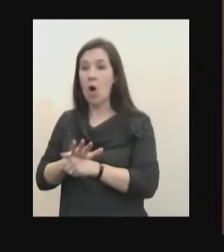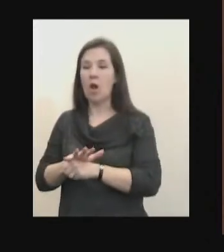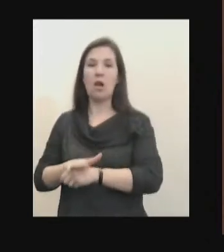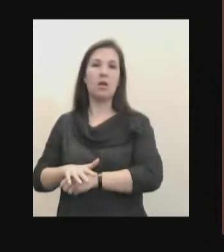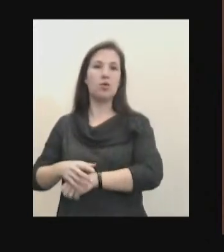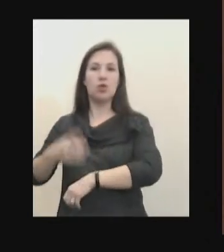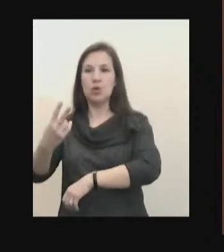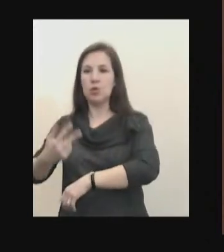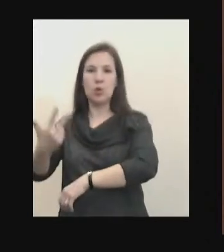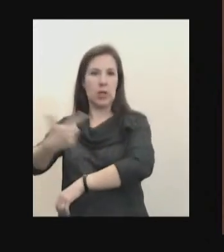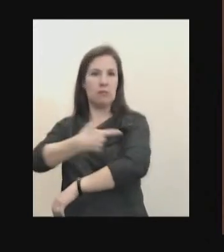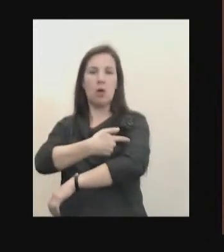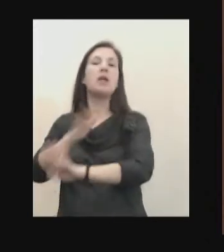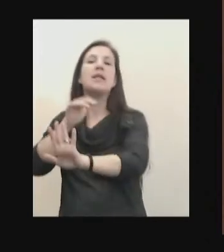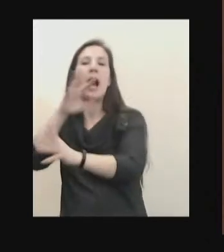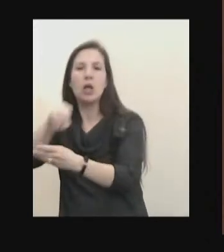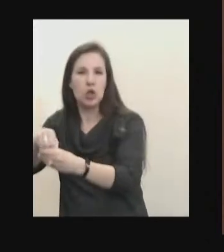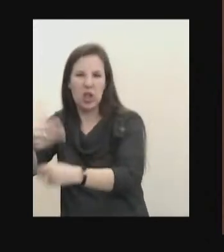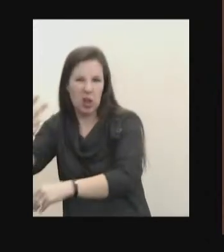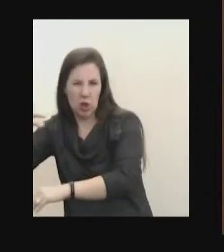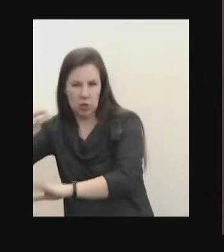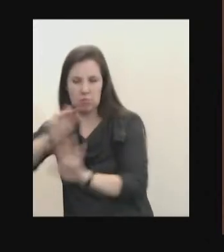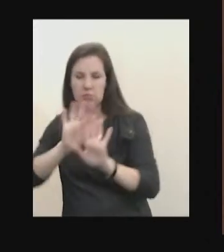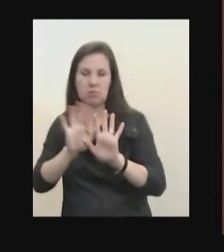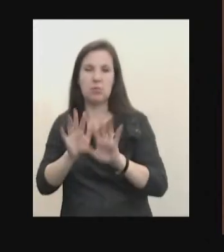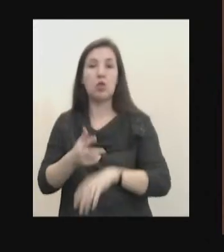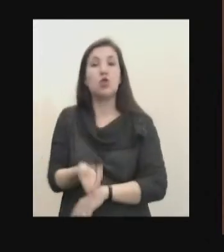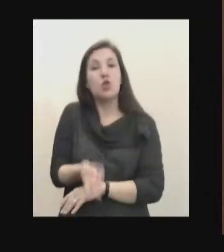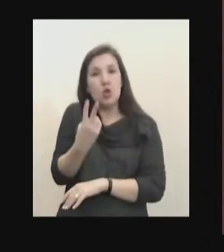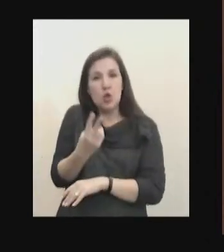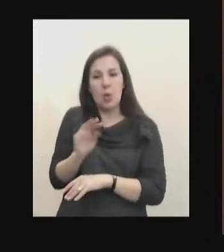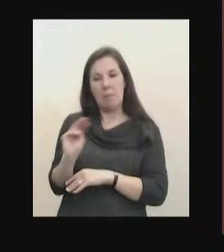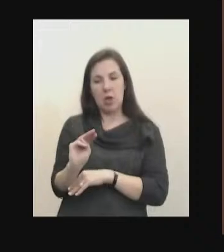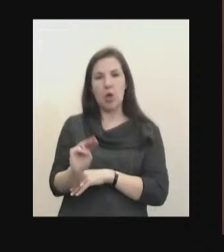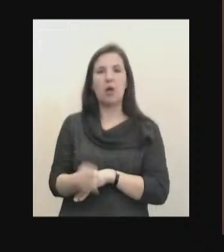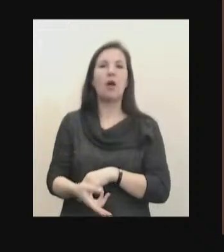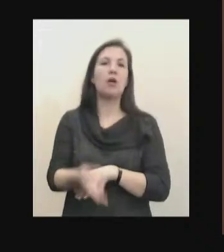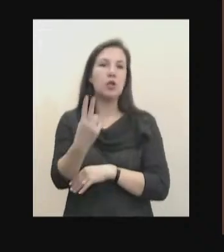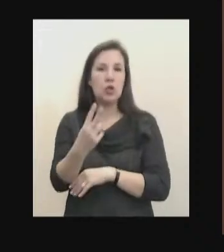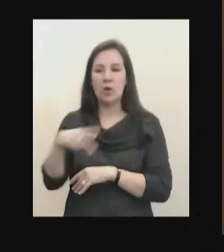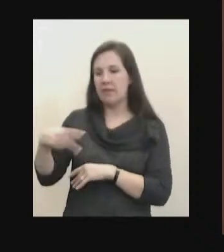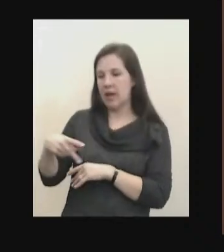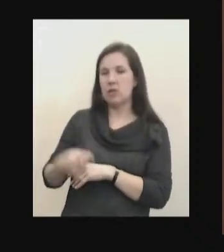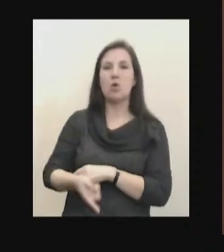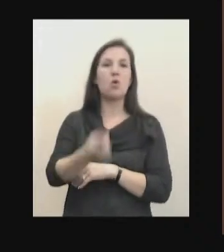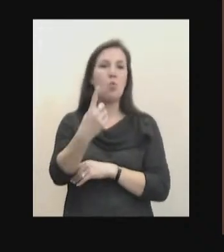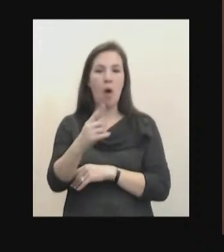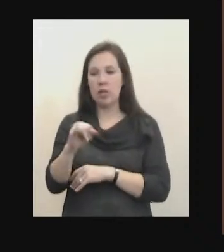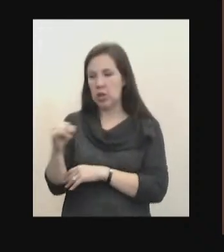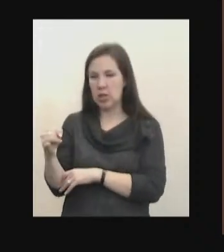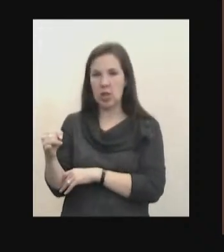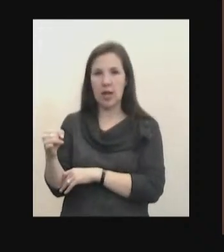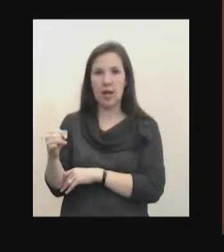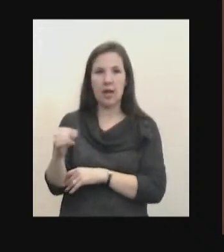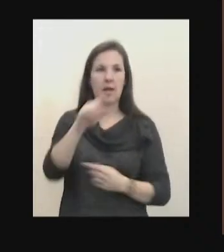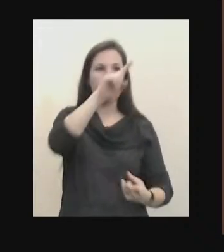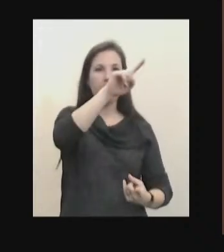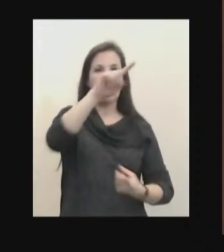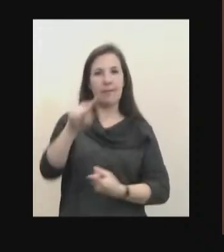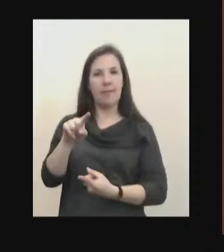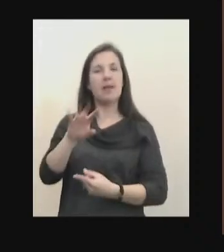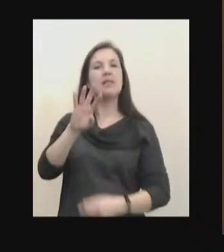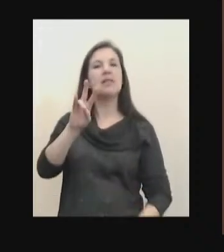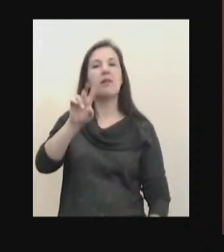not include boosters, this is 2 shots from Moderna and Pfizer and 1 shot for the J&J, it drops to 71.1%.